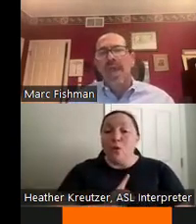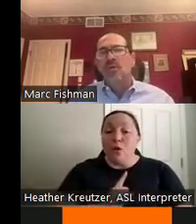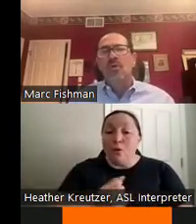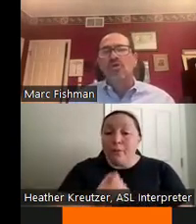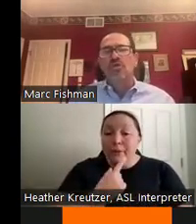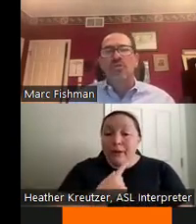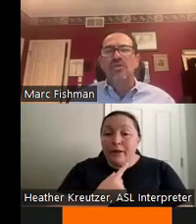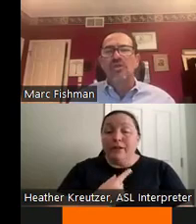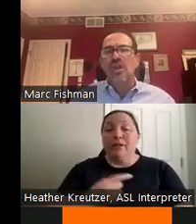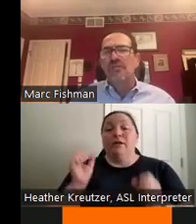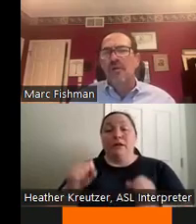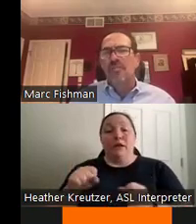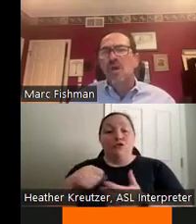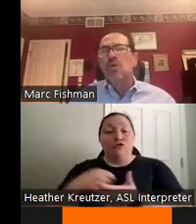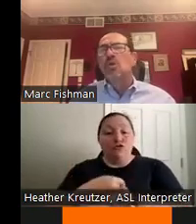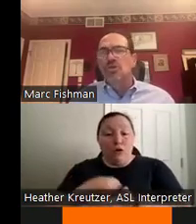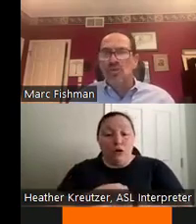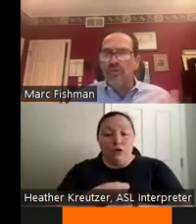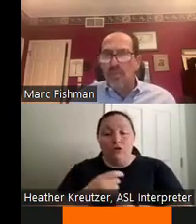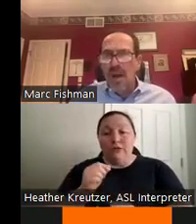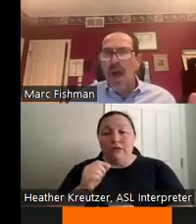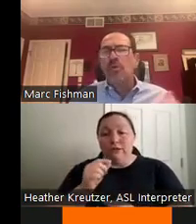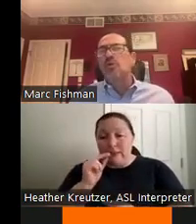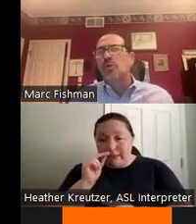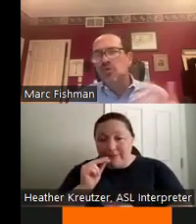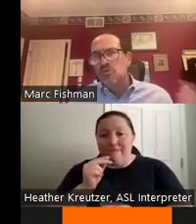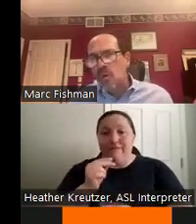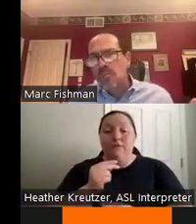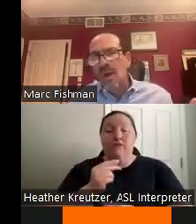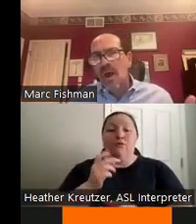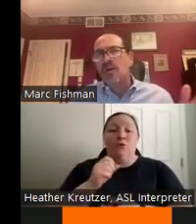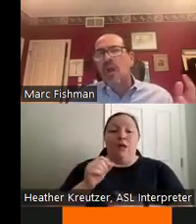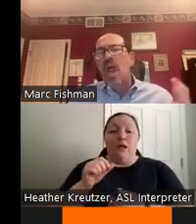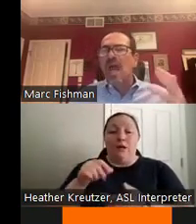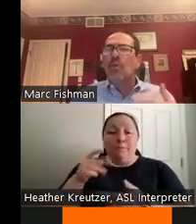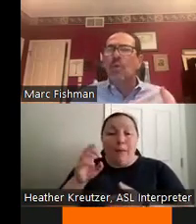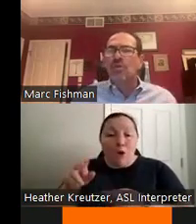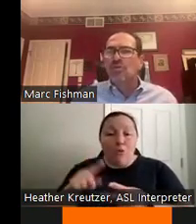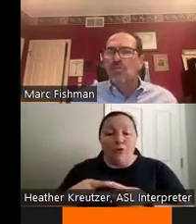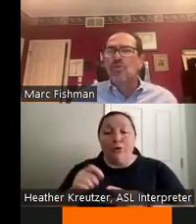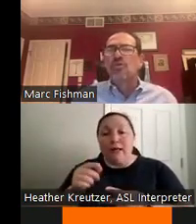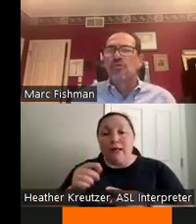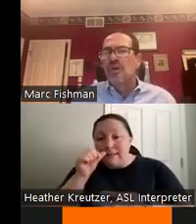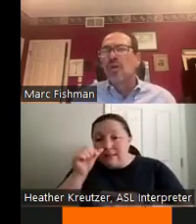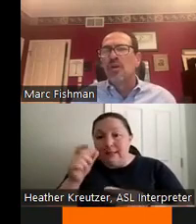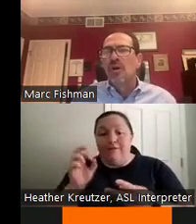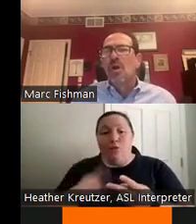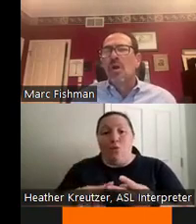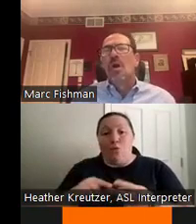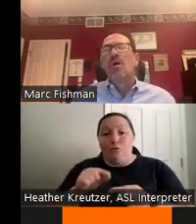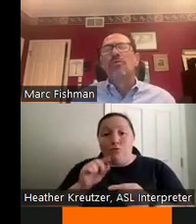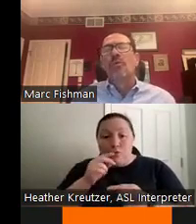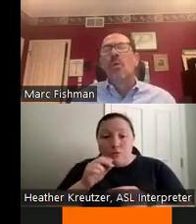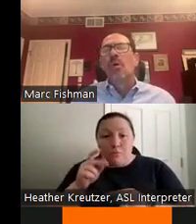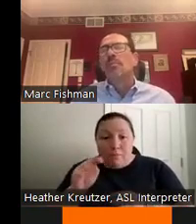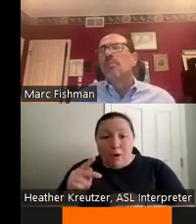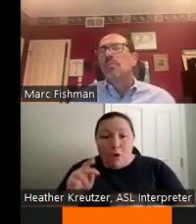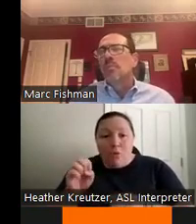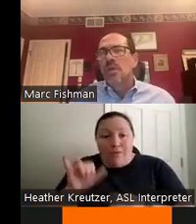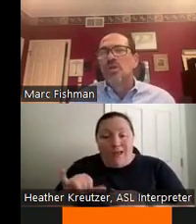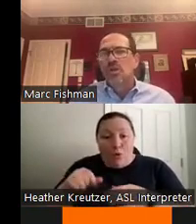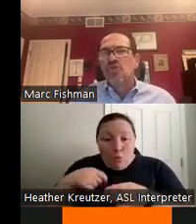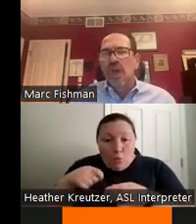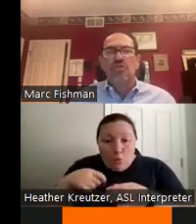you can crush them and sniff them, you can sniff the powder, you can smoke the powder, and of course, in its most severe